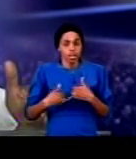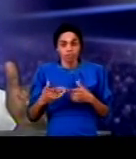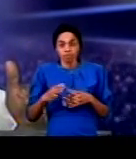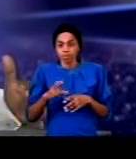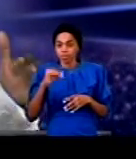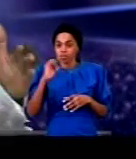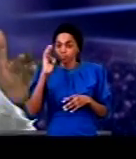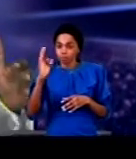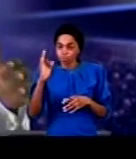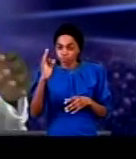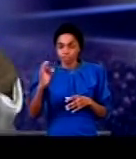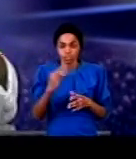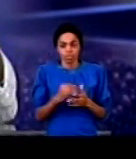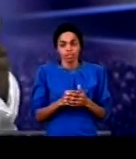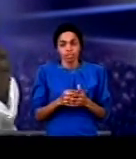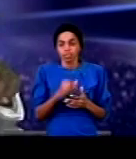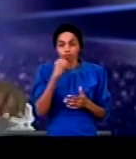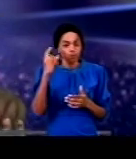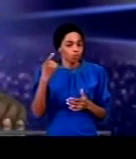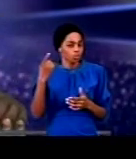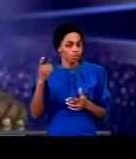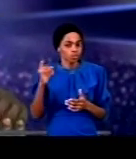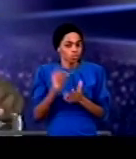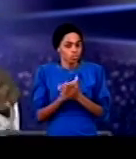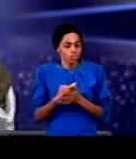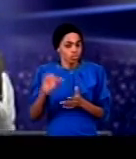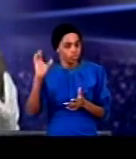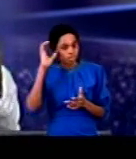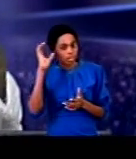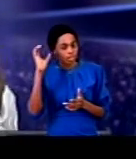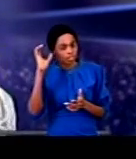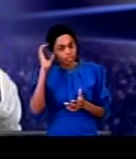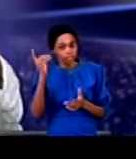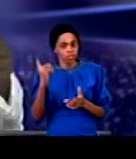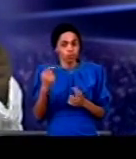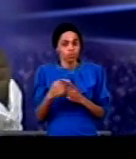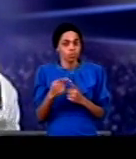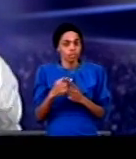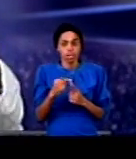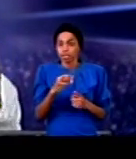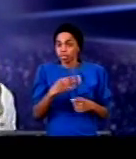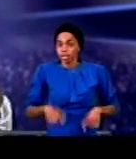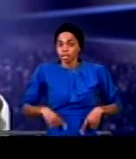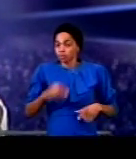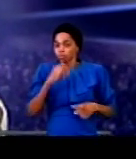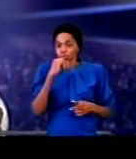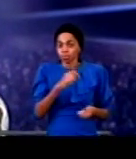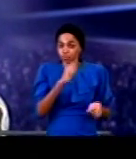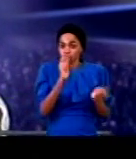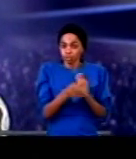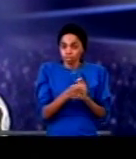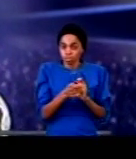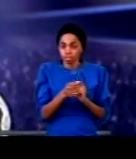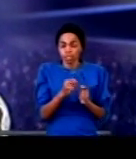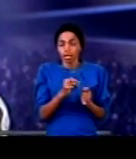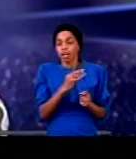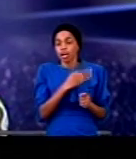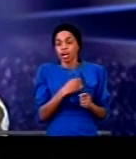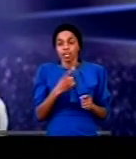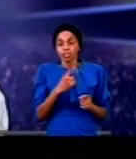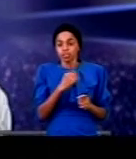kept in their hearts and lives to be transformed. Let us pray that the word of God, the truth that they have heard, will be